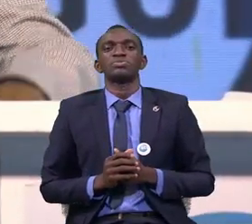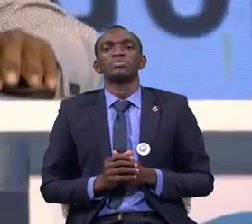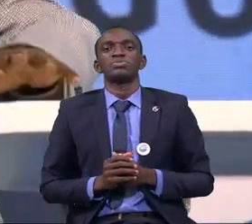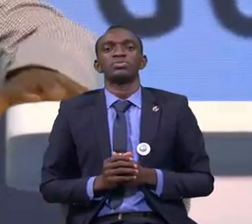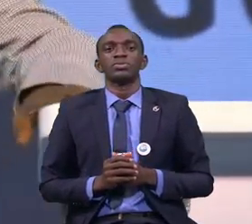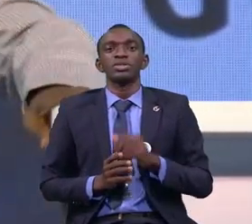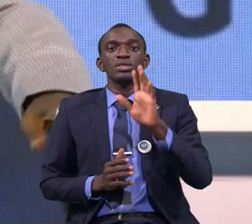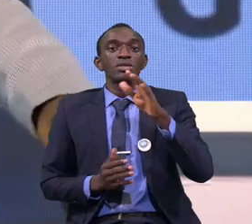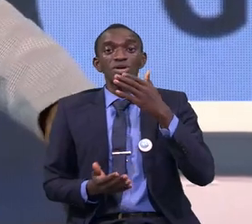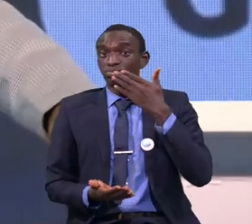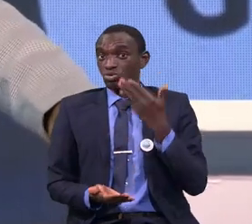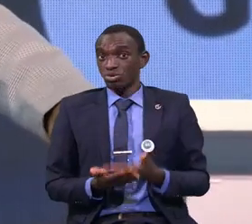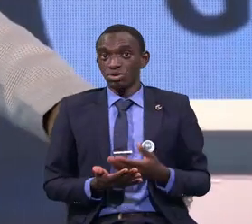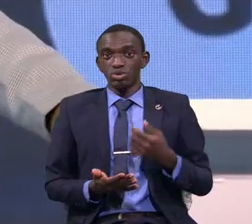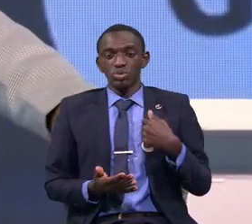It's good we do follow up.